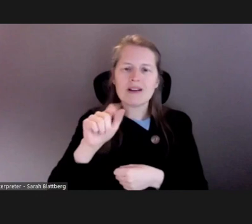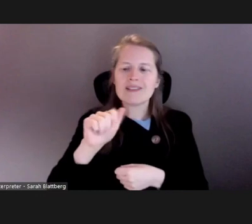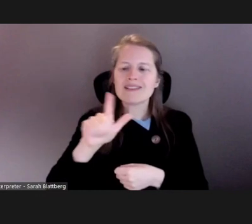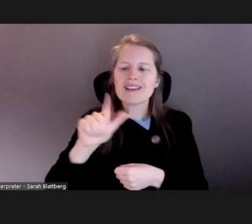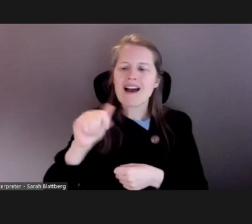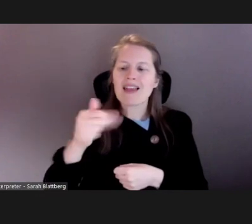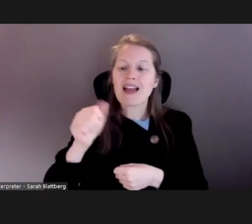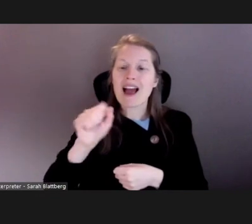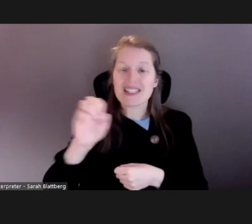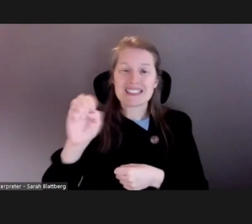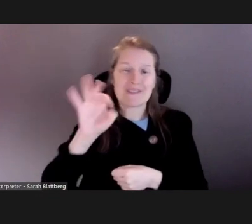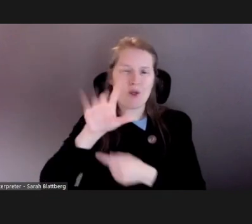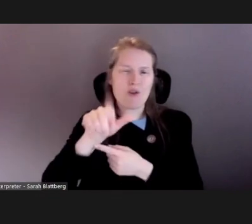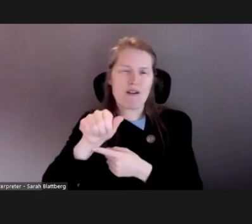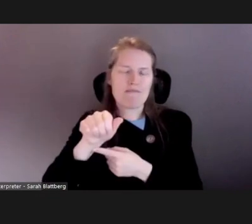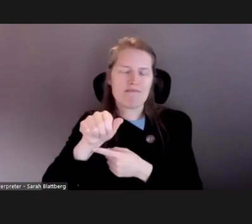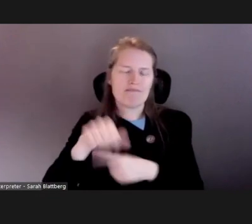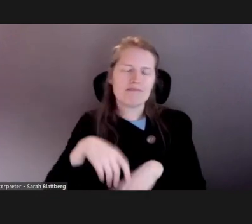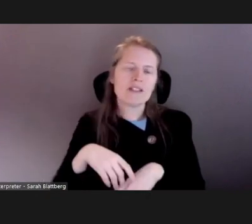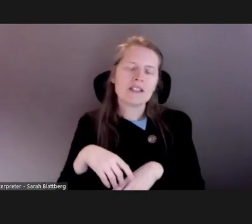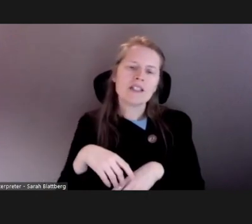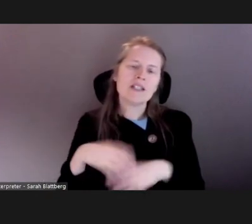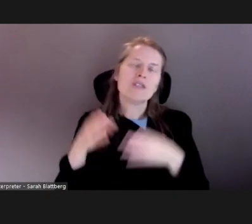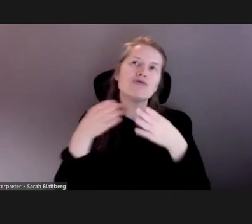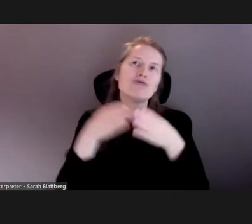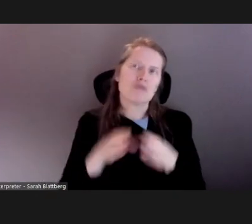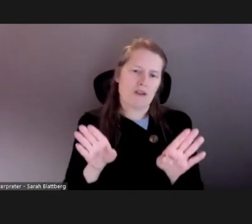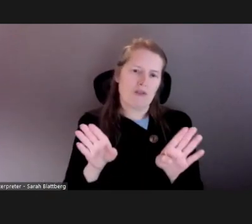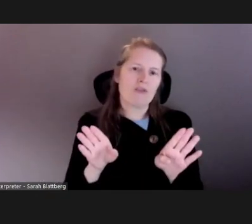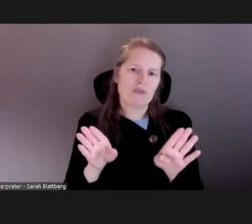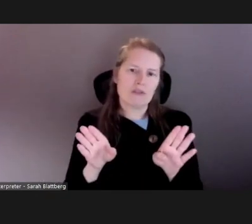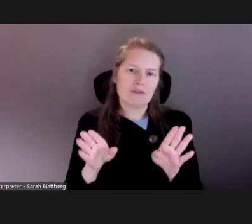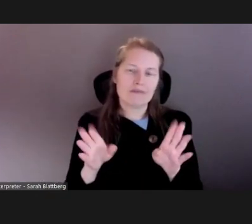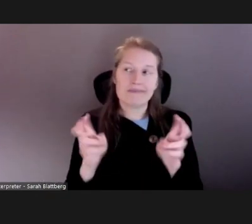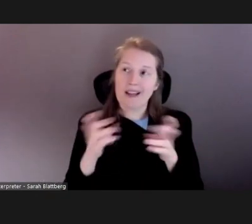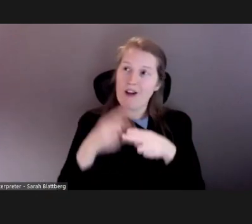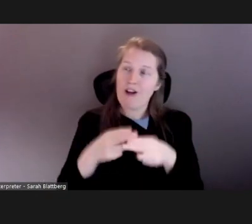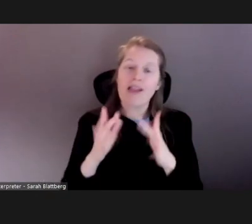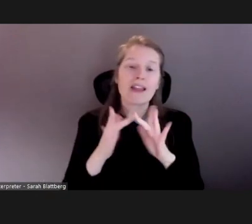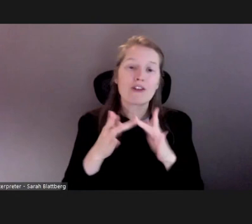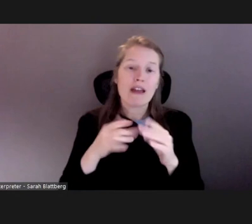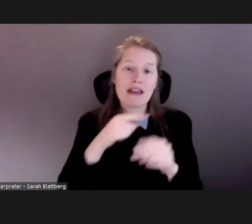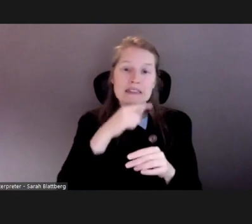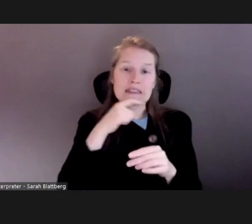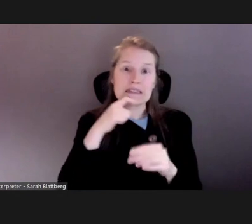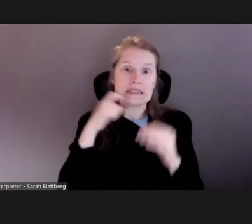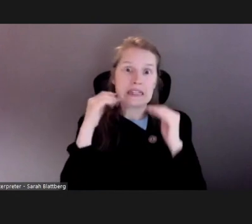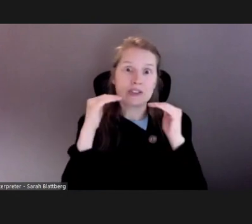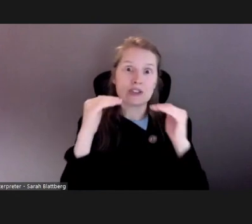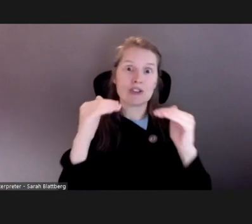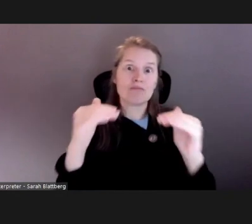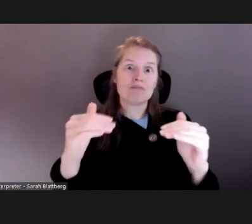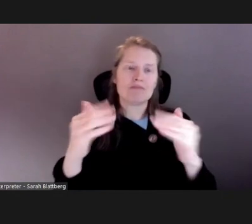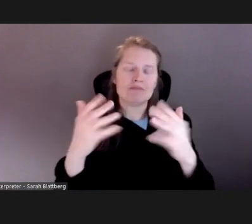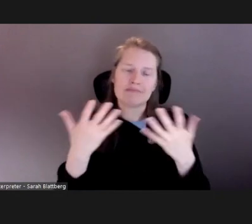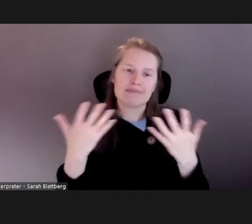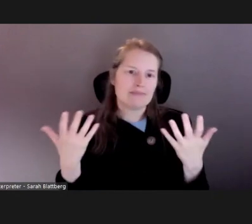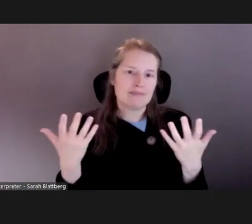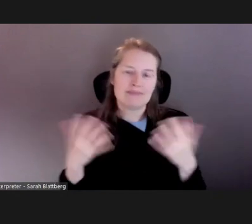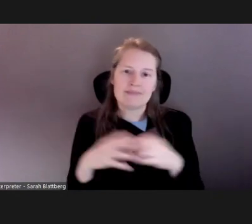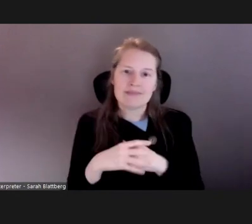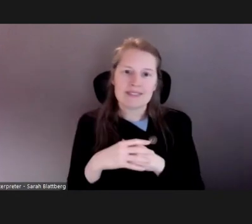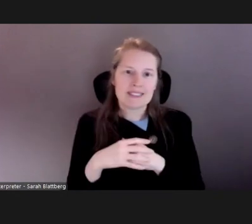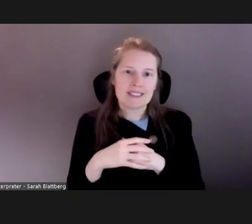general is a kind of a internet desert where you really don't see